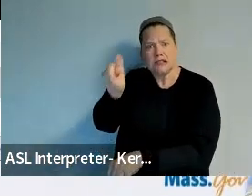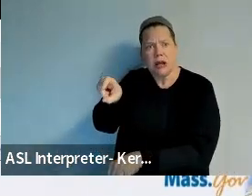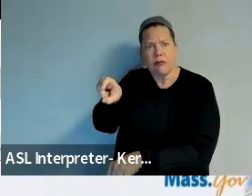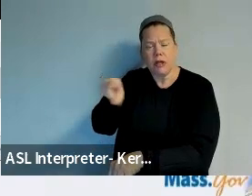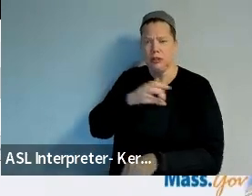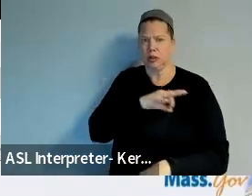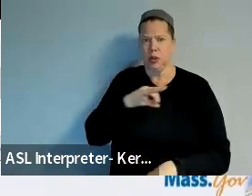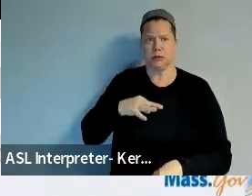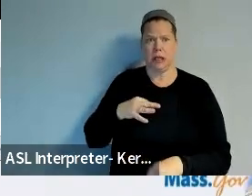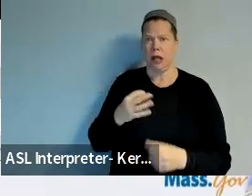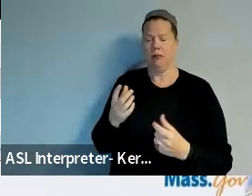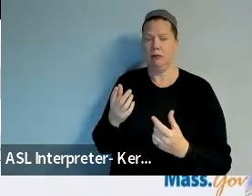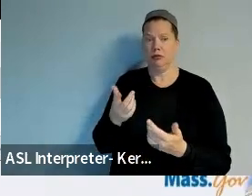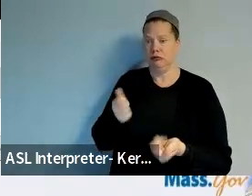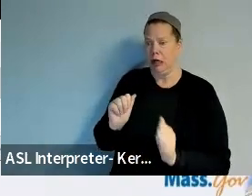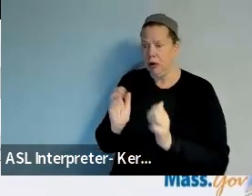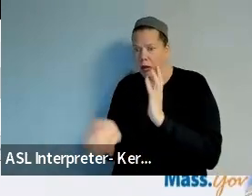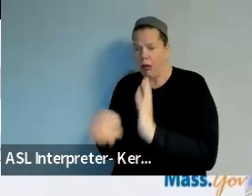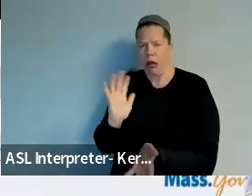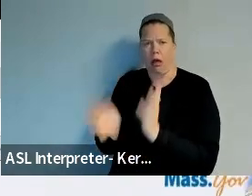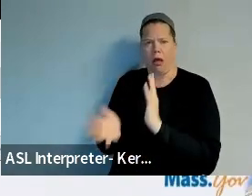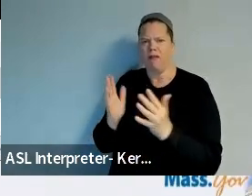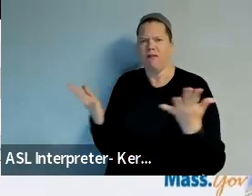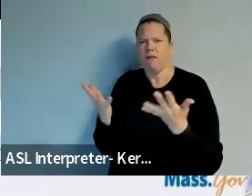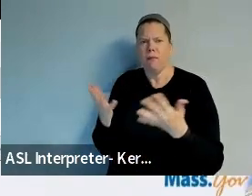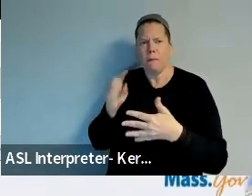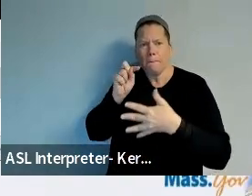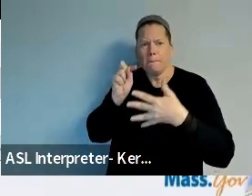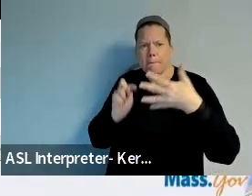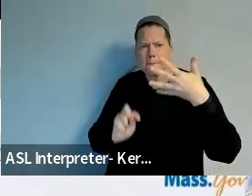a result of the restraint.